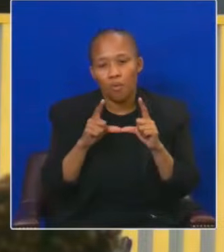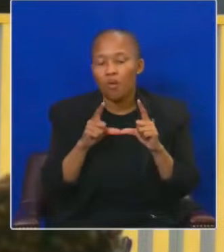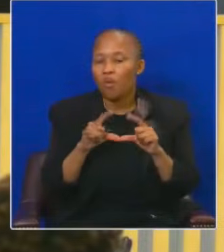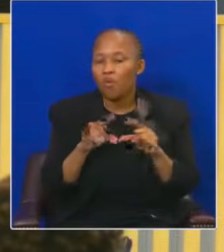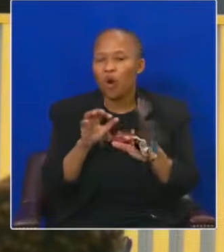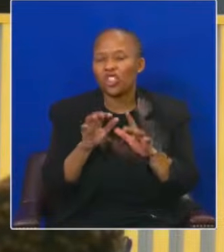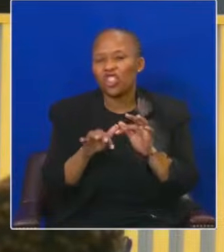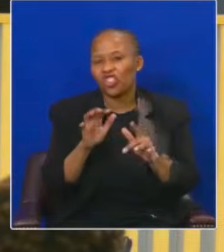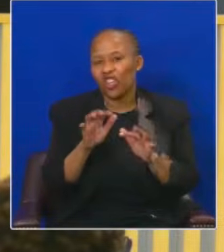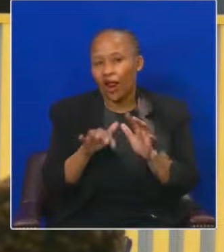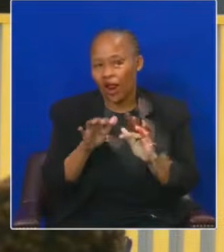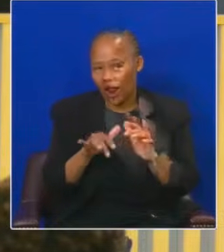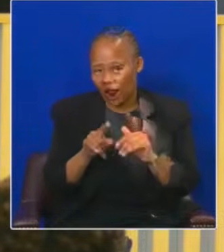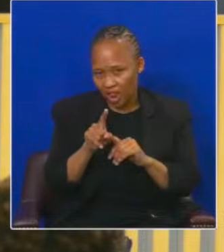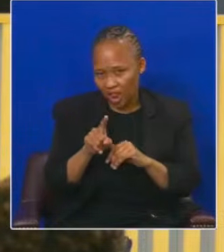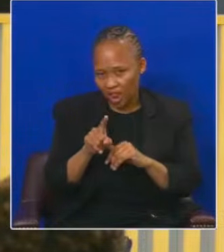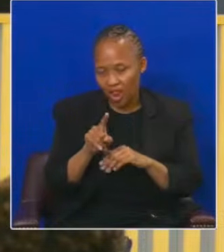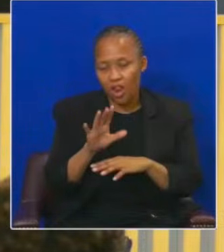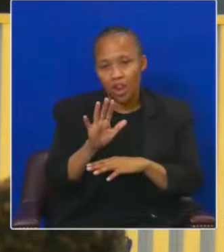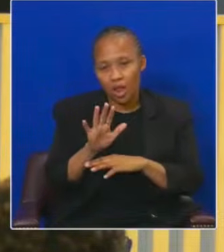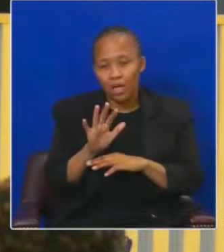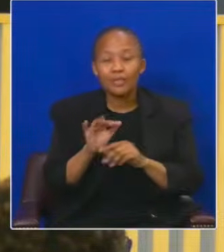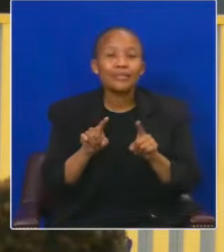also found that